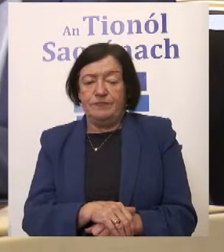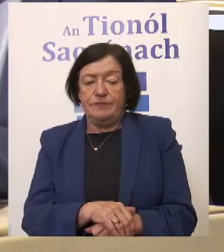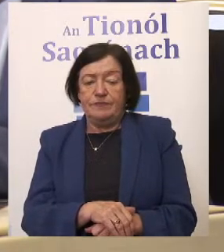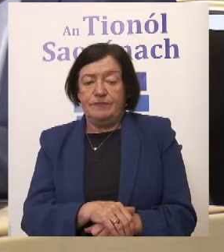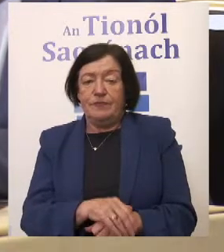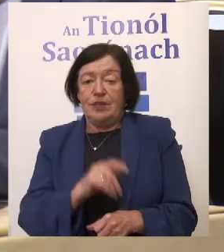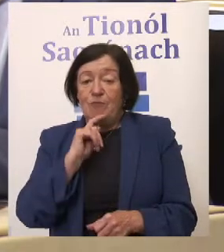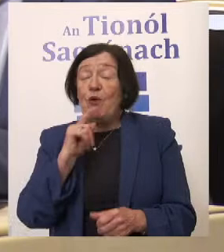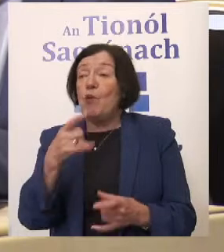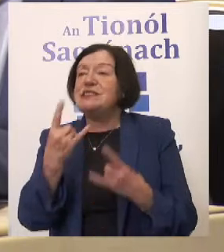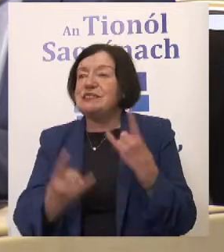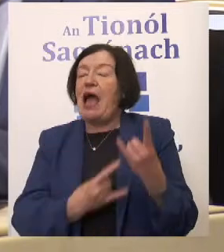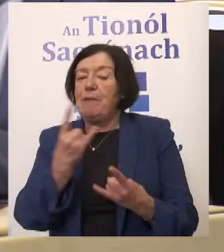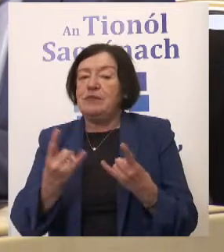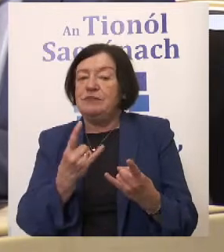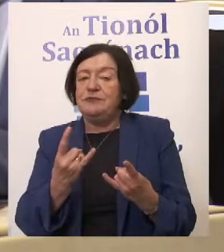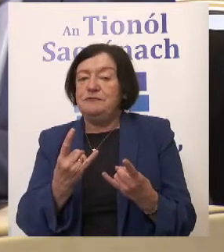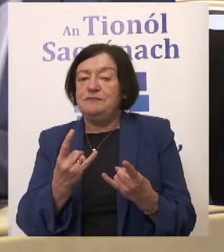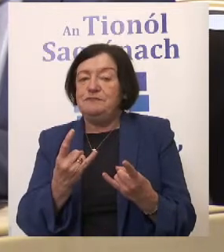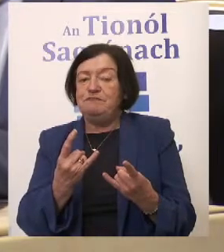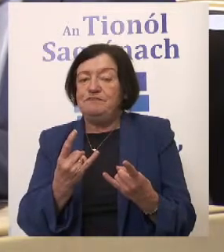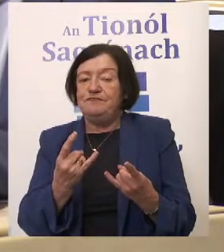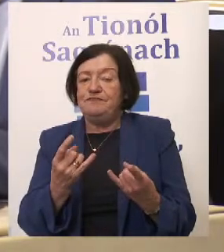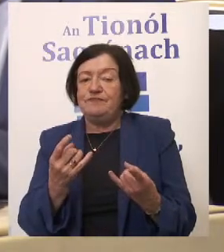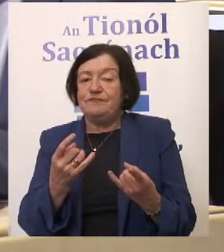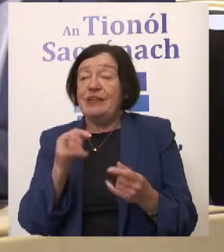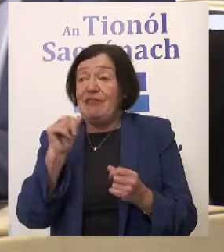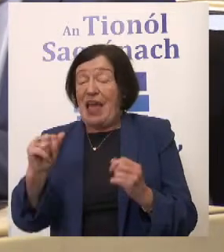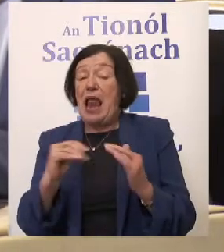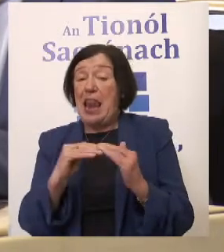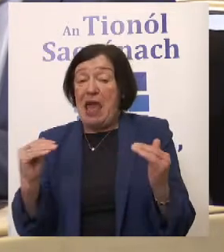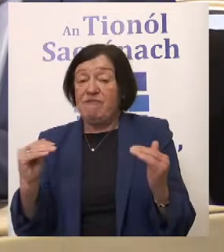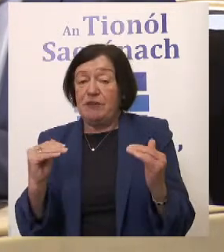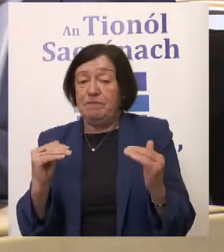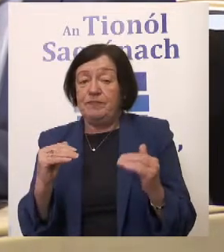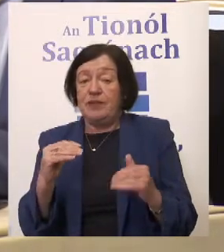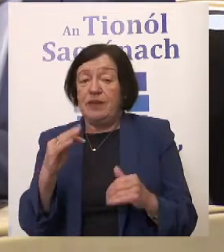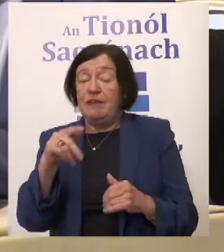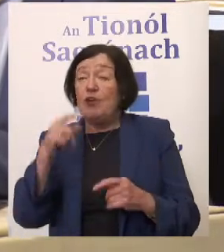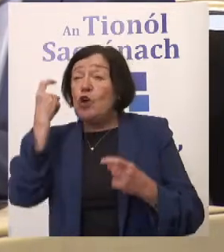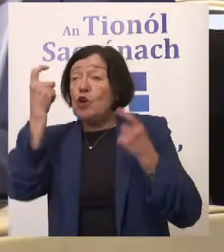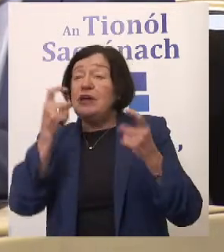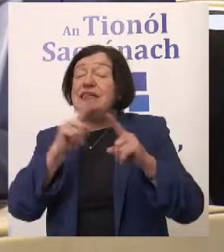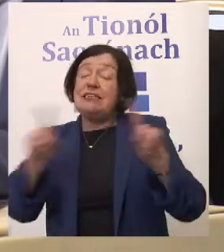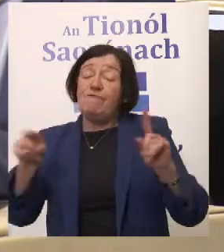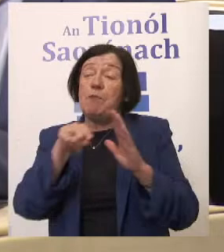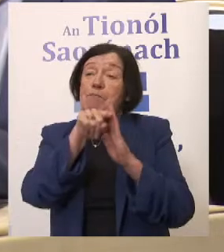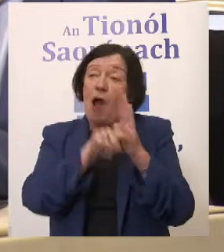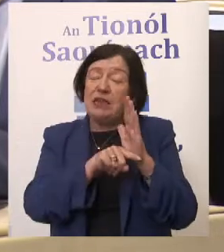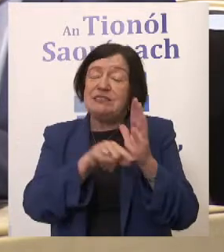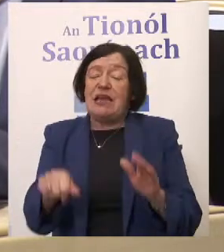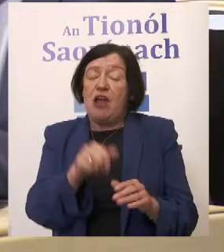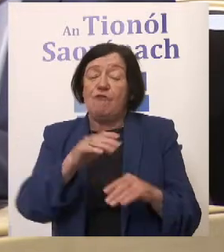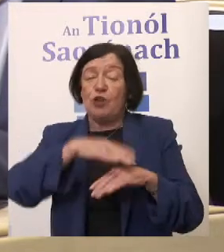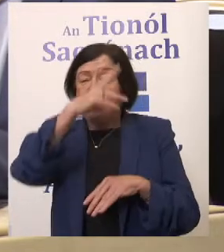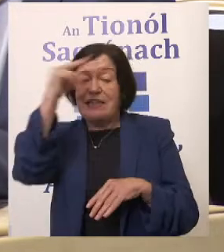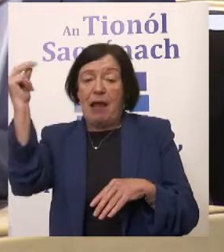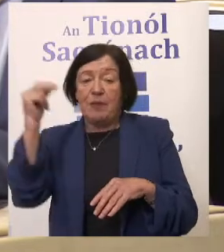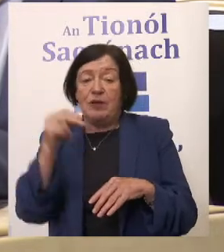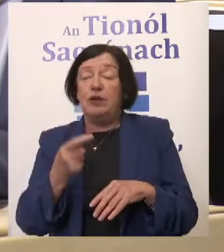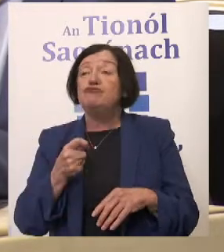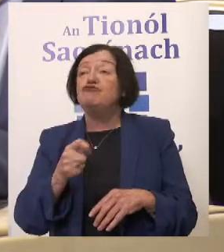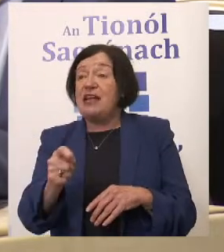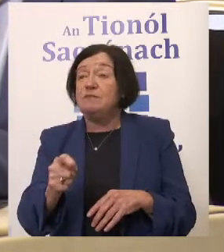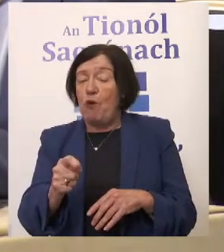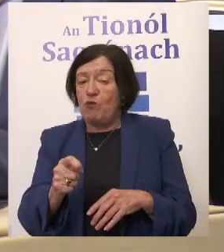But it was happening at a remove. Now, if you were to consider a different policy area, for example,